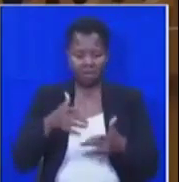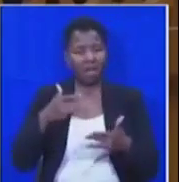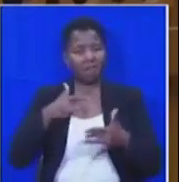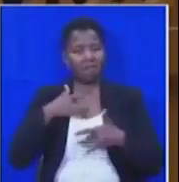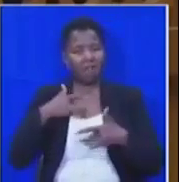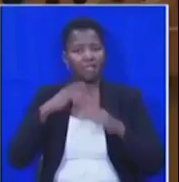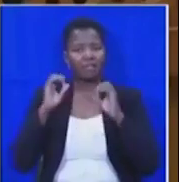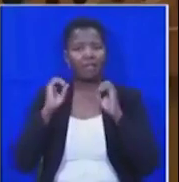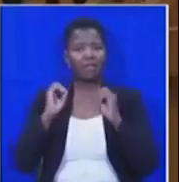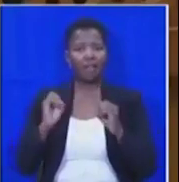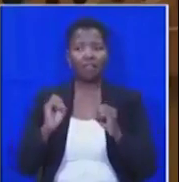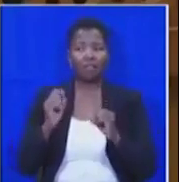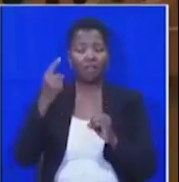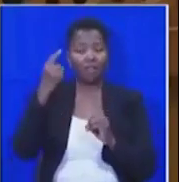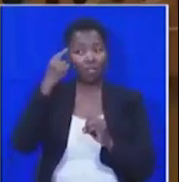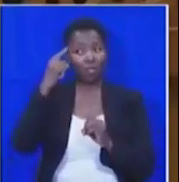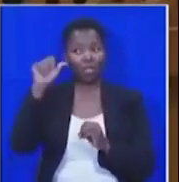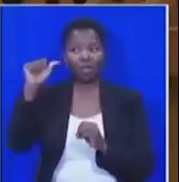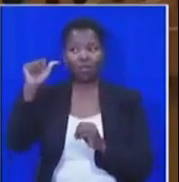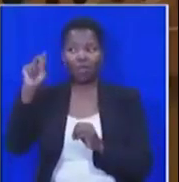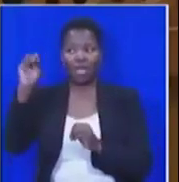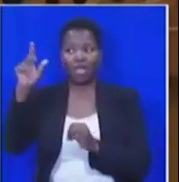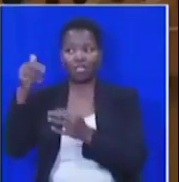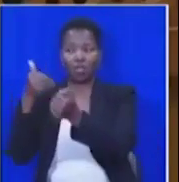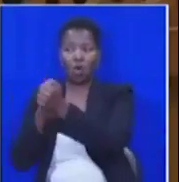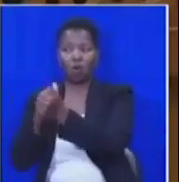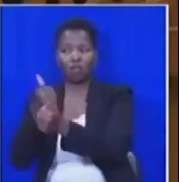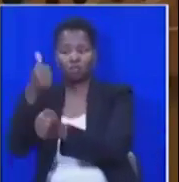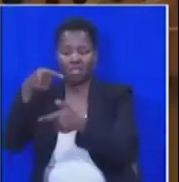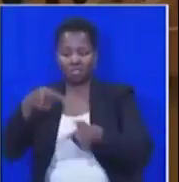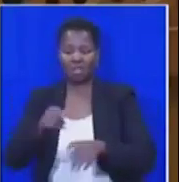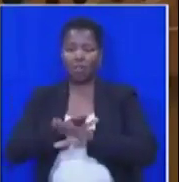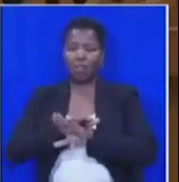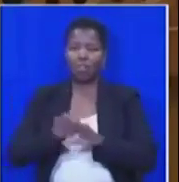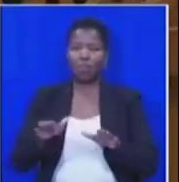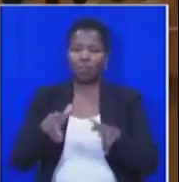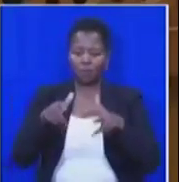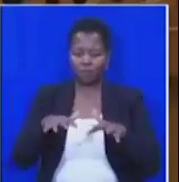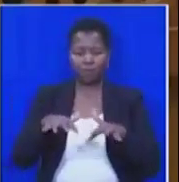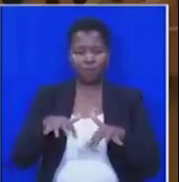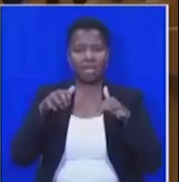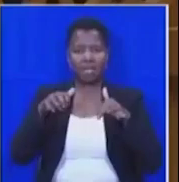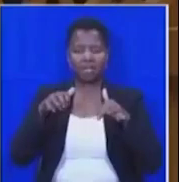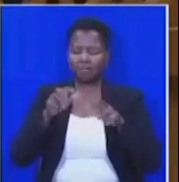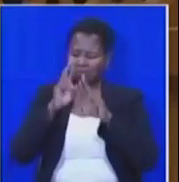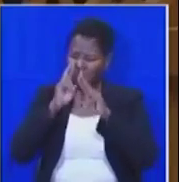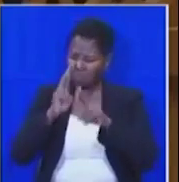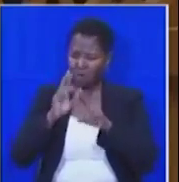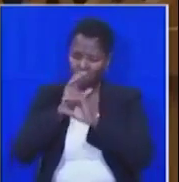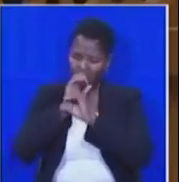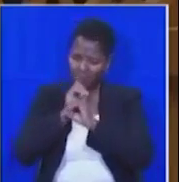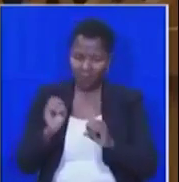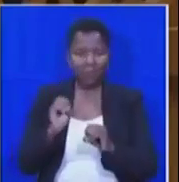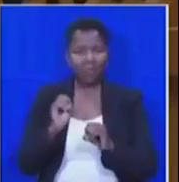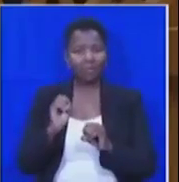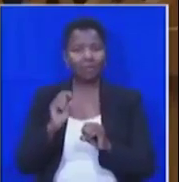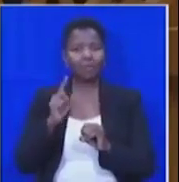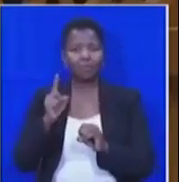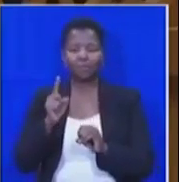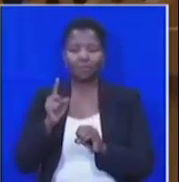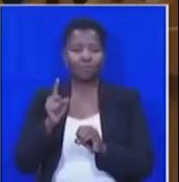put Latuli House before this House. He has treated this House with complete contempt. He sought to undermine